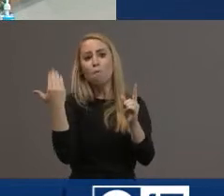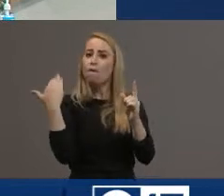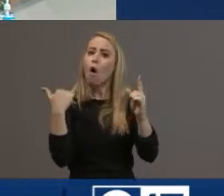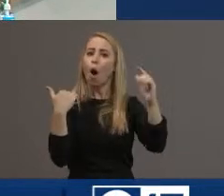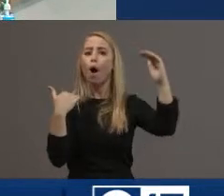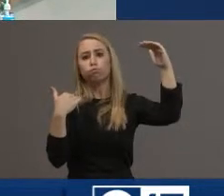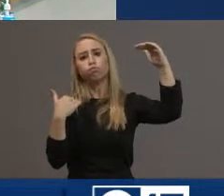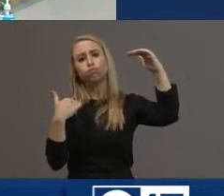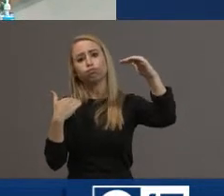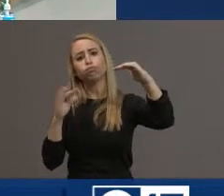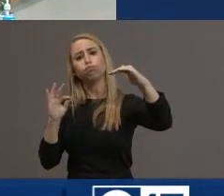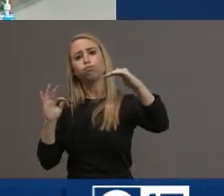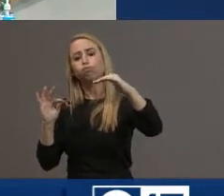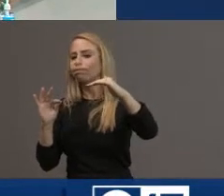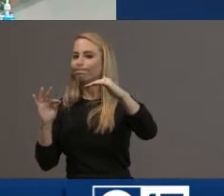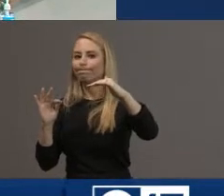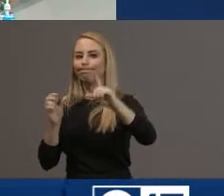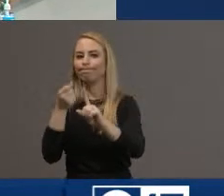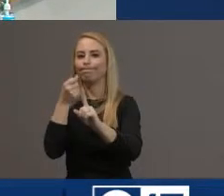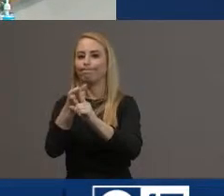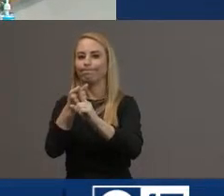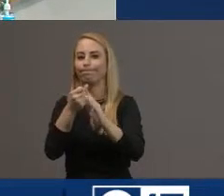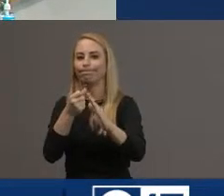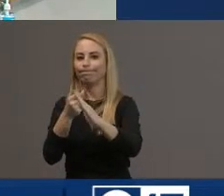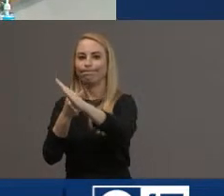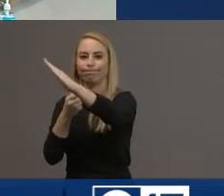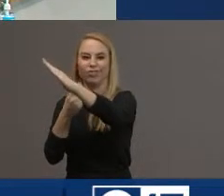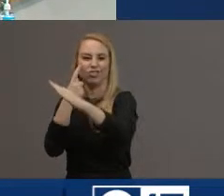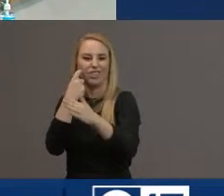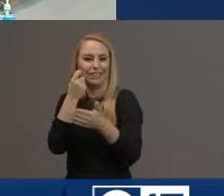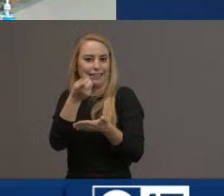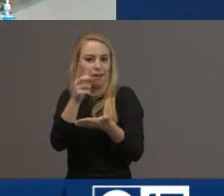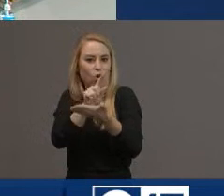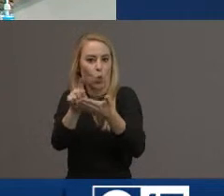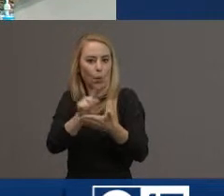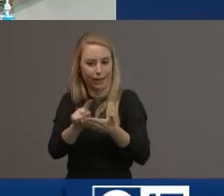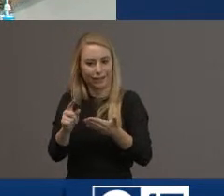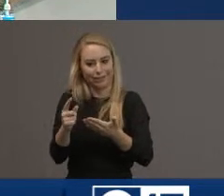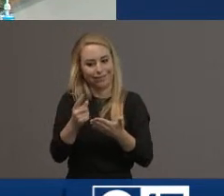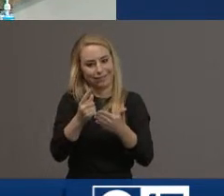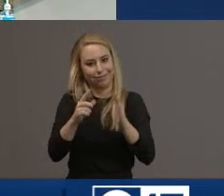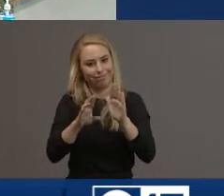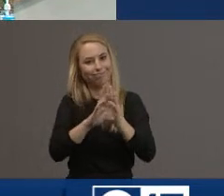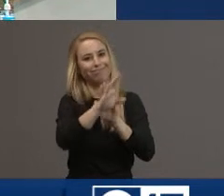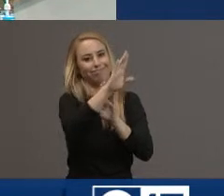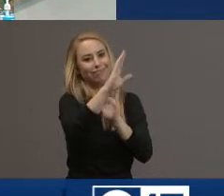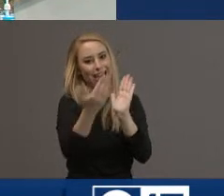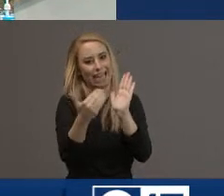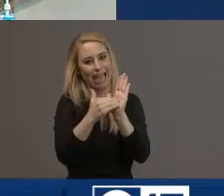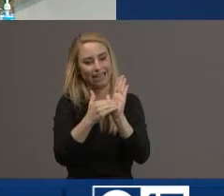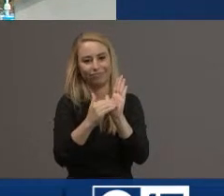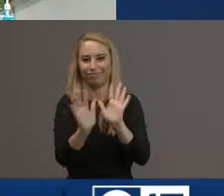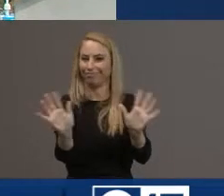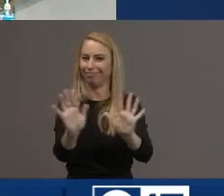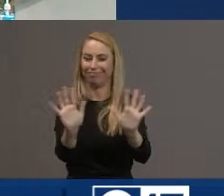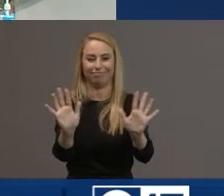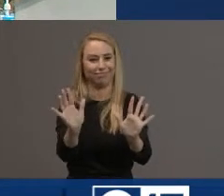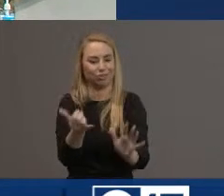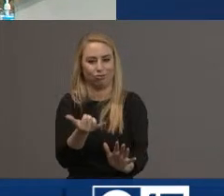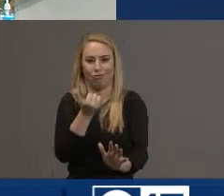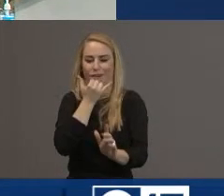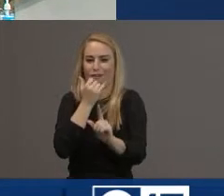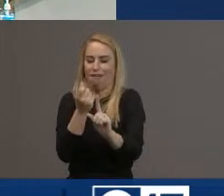in a row, but not the last several weeks. This has been on an upward trajectory. This is the wrong